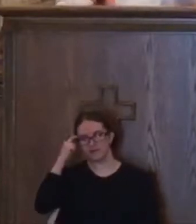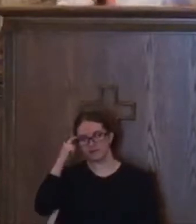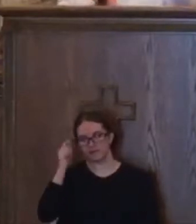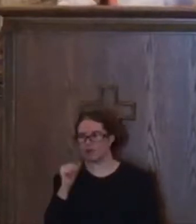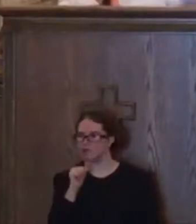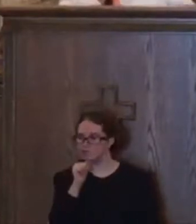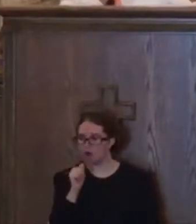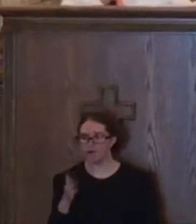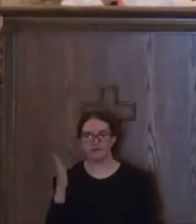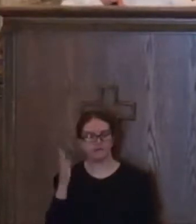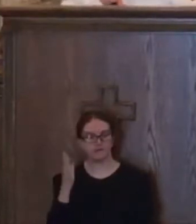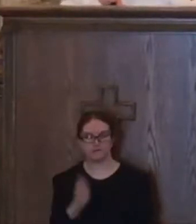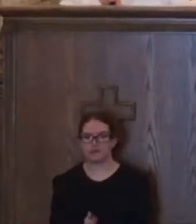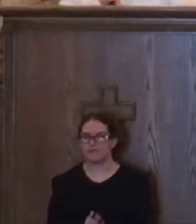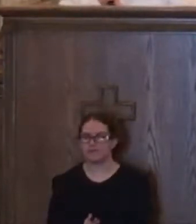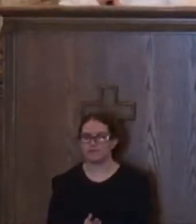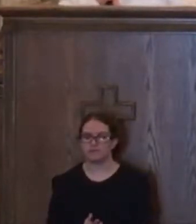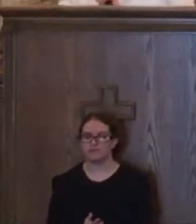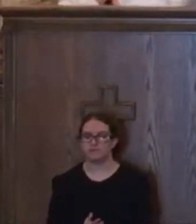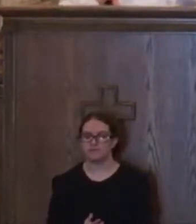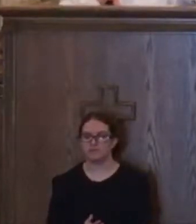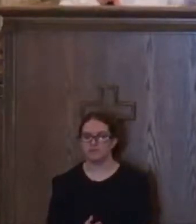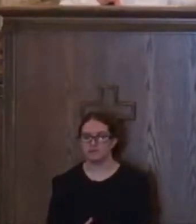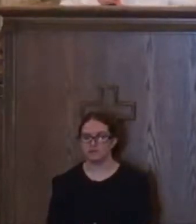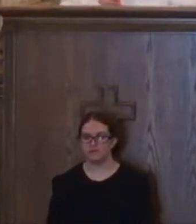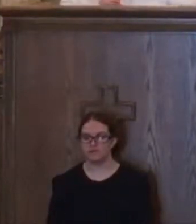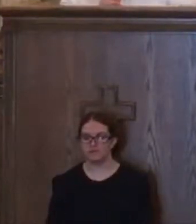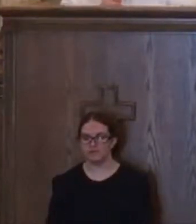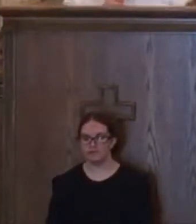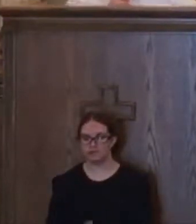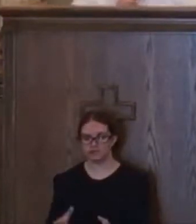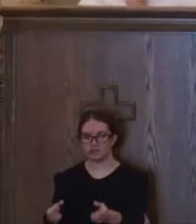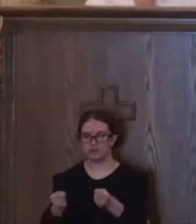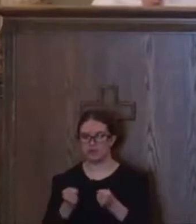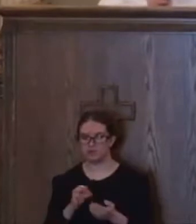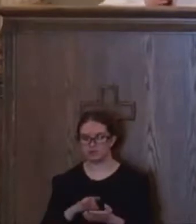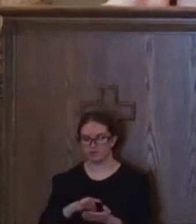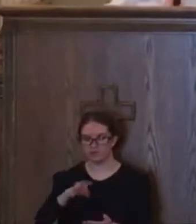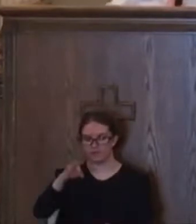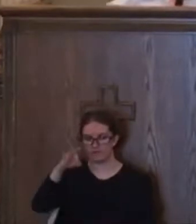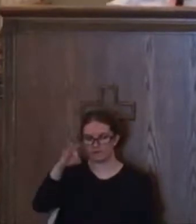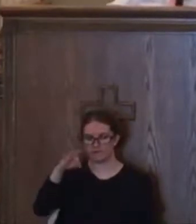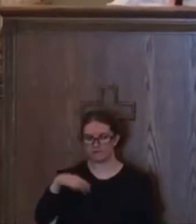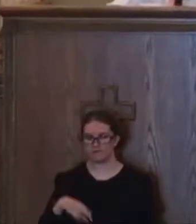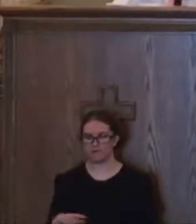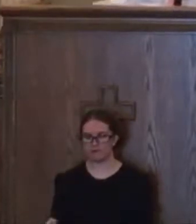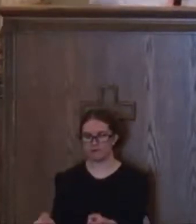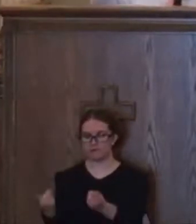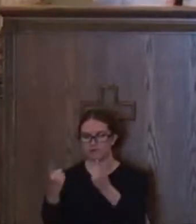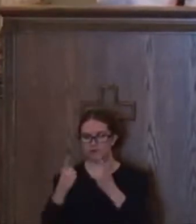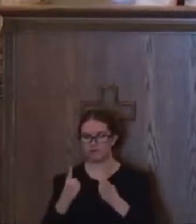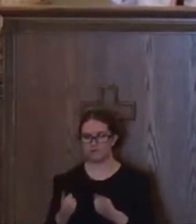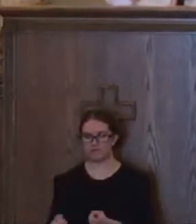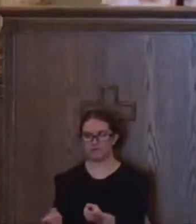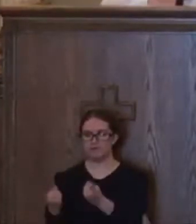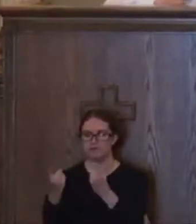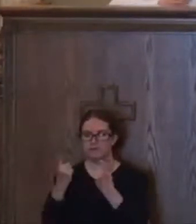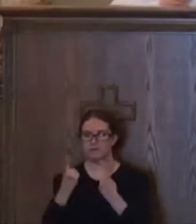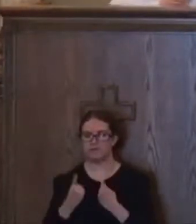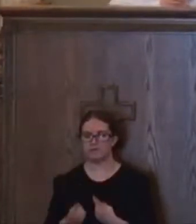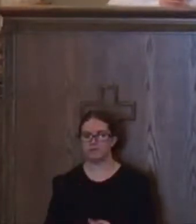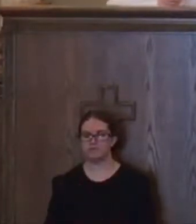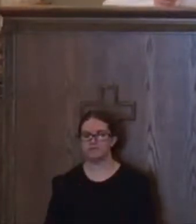was not going to stop till she got what she was seeking. And she kept coming. She kept